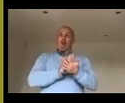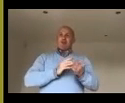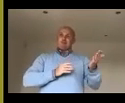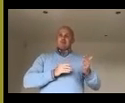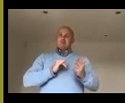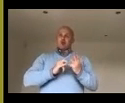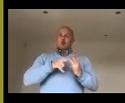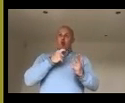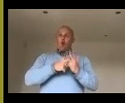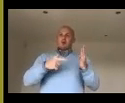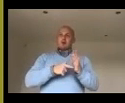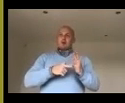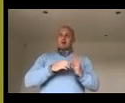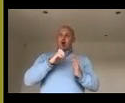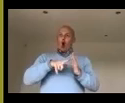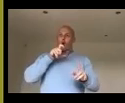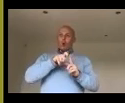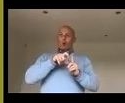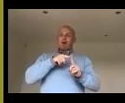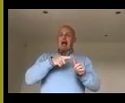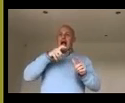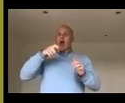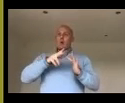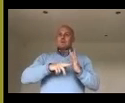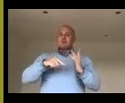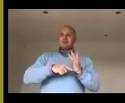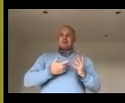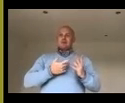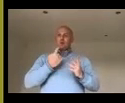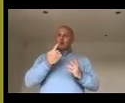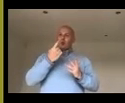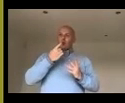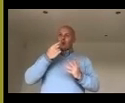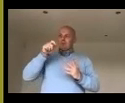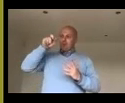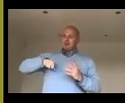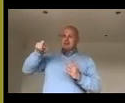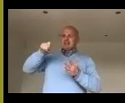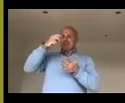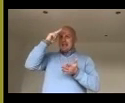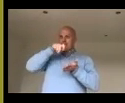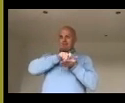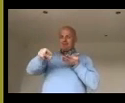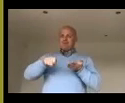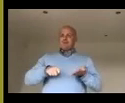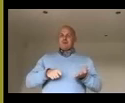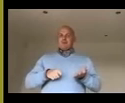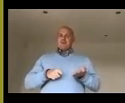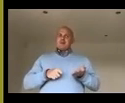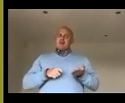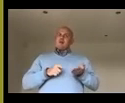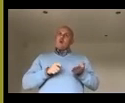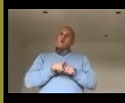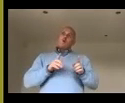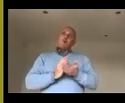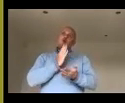code and the account and who the signatories are. You need to confirm that you've got appropriate safeguarding policies in